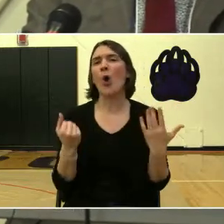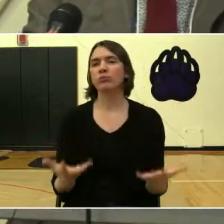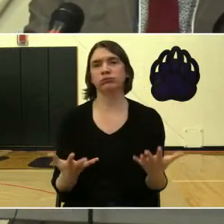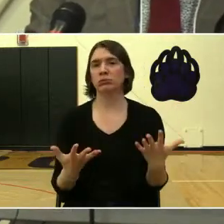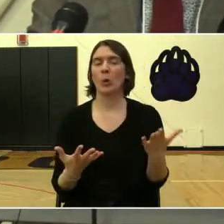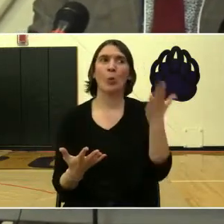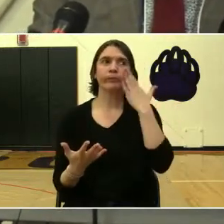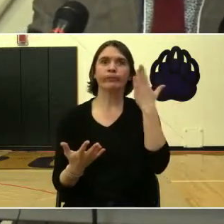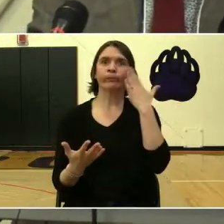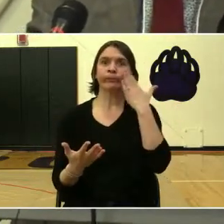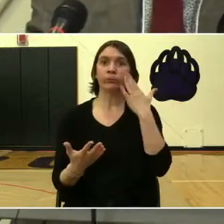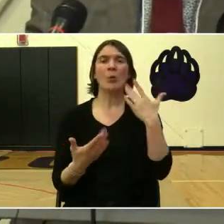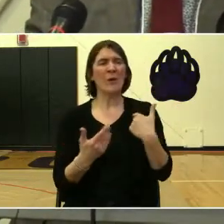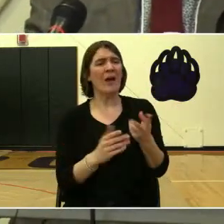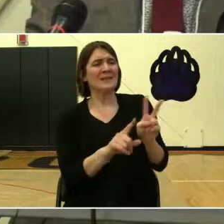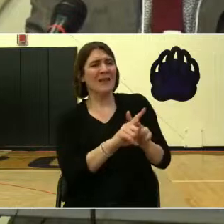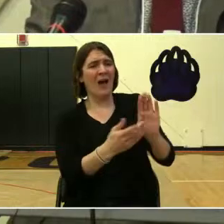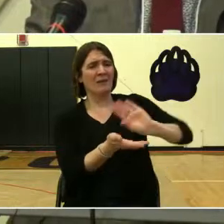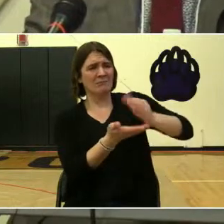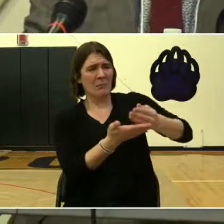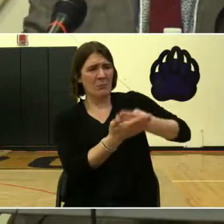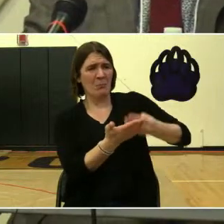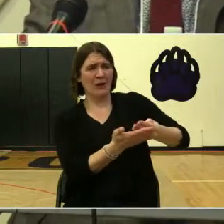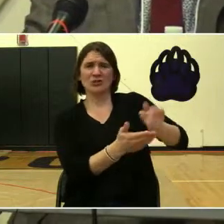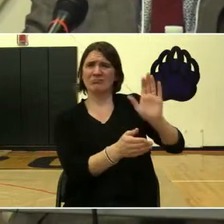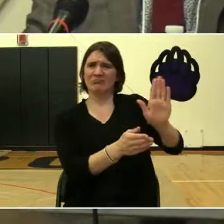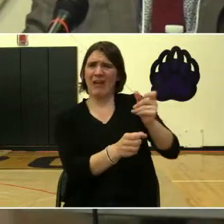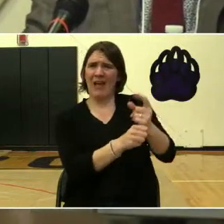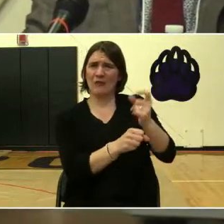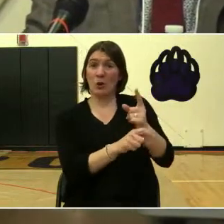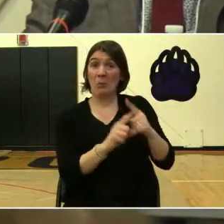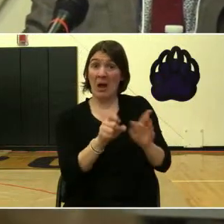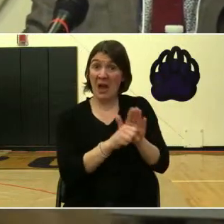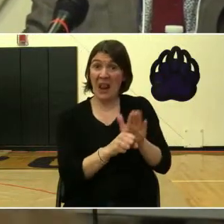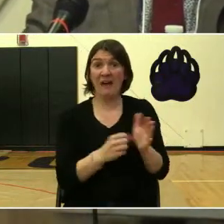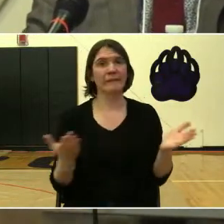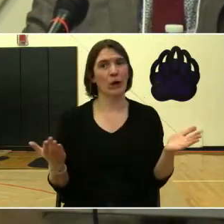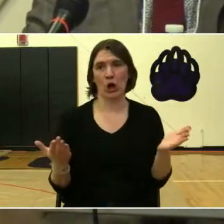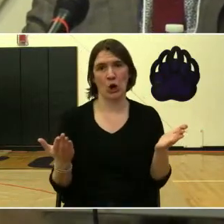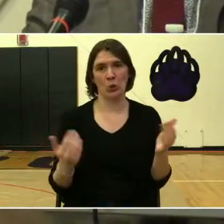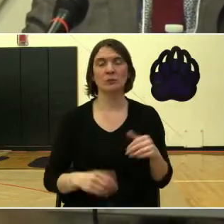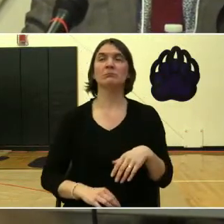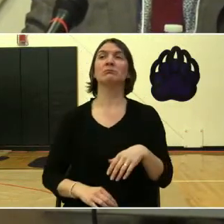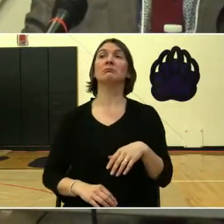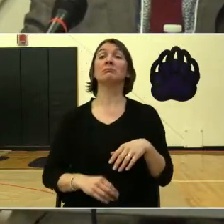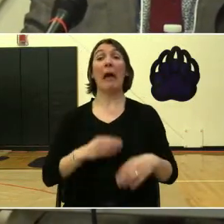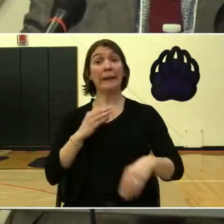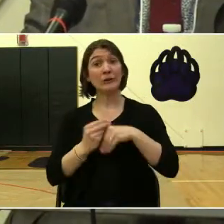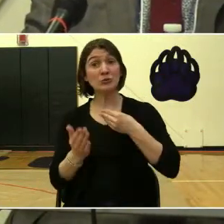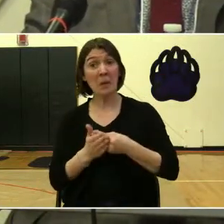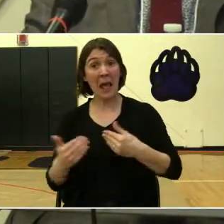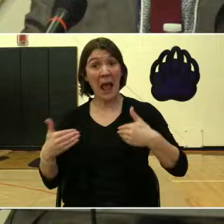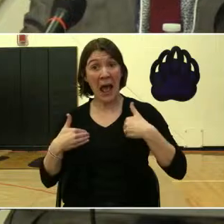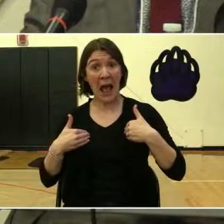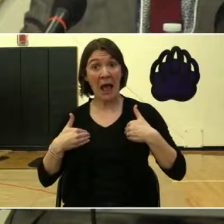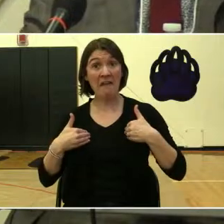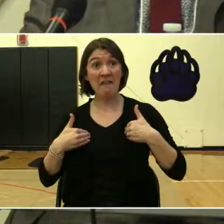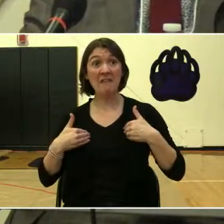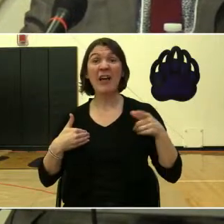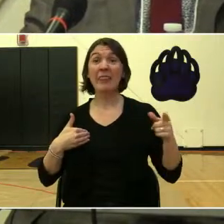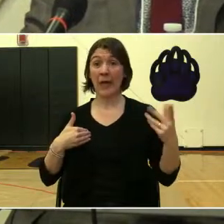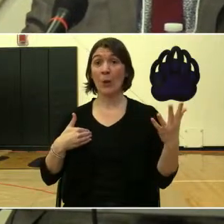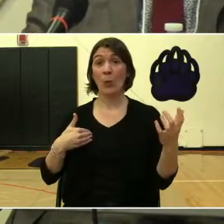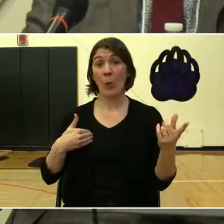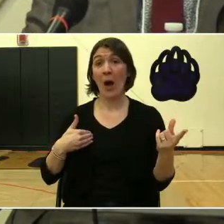a certain amount is budgeted every year in part of the budget but additional funds are